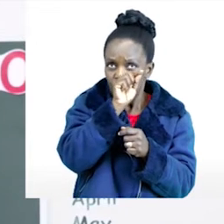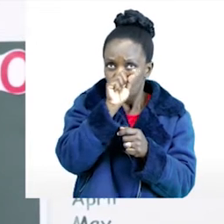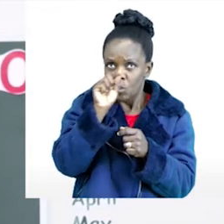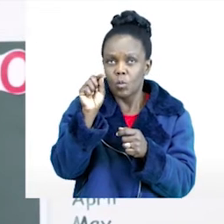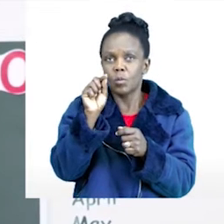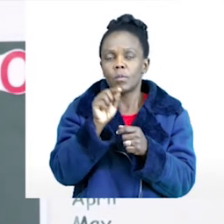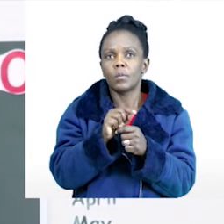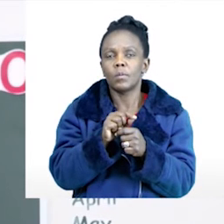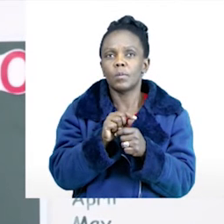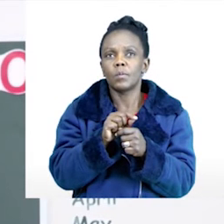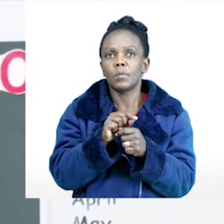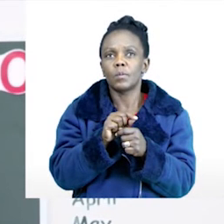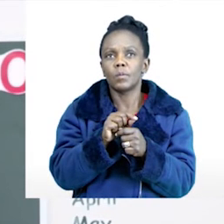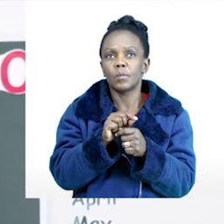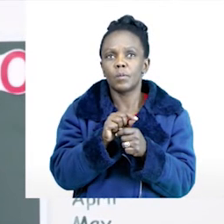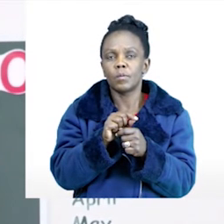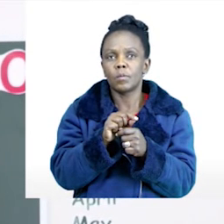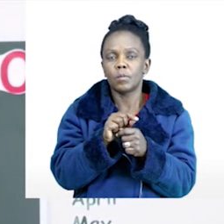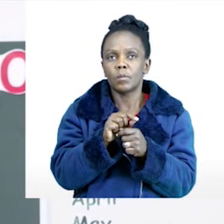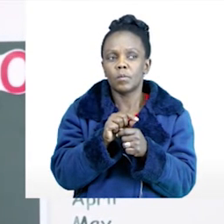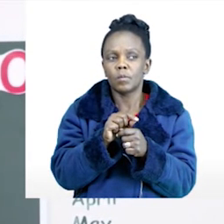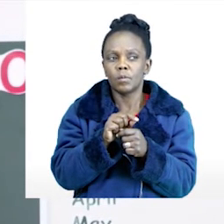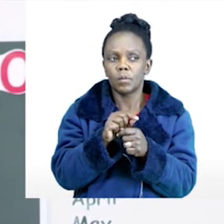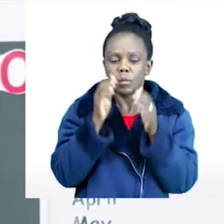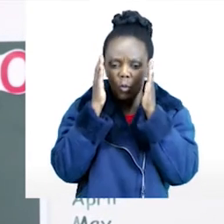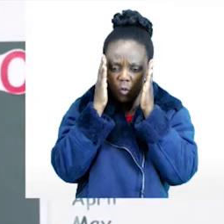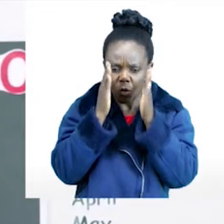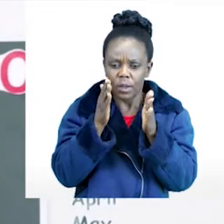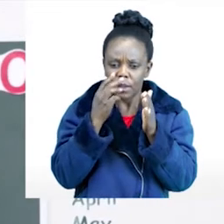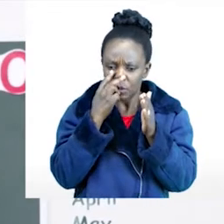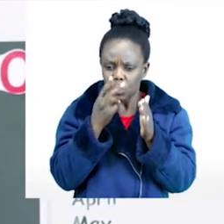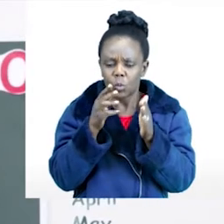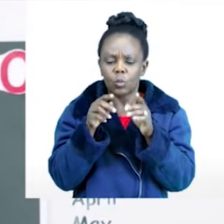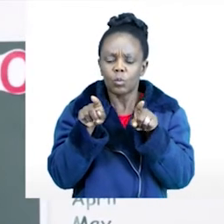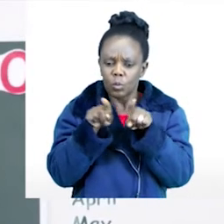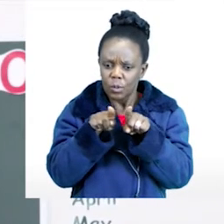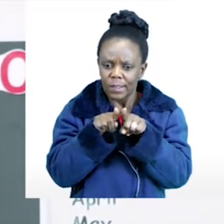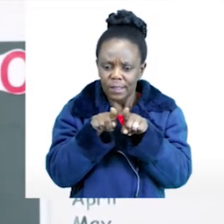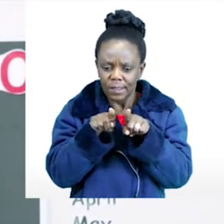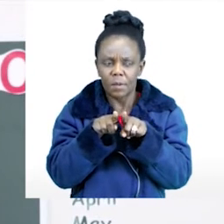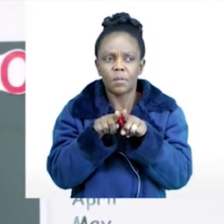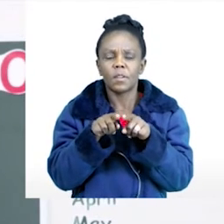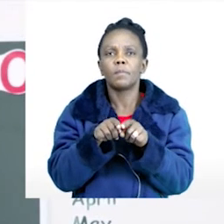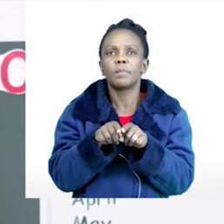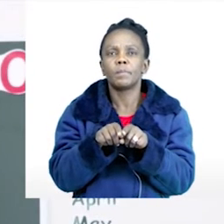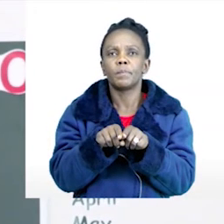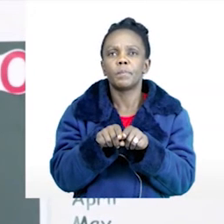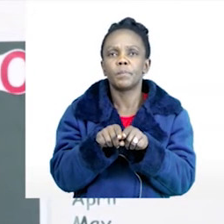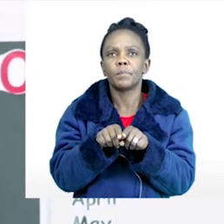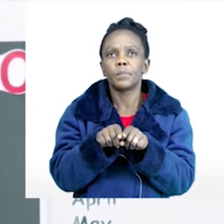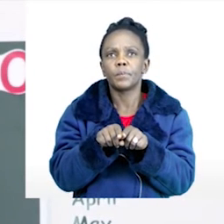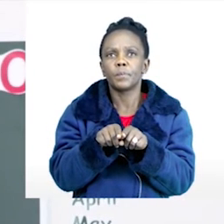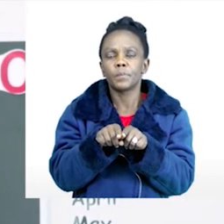home. You must look and check with your eyes that every single dot has been connected. So